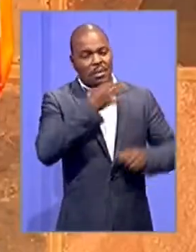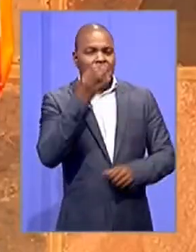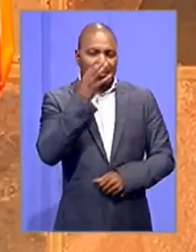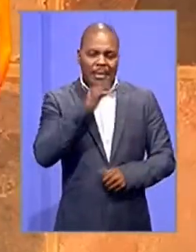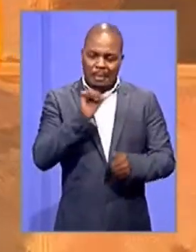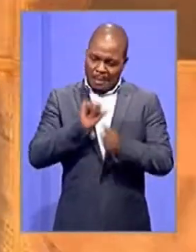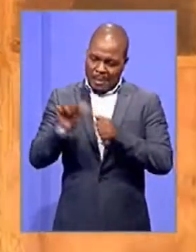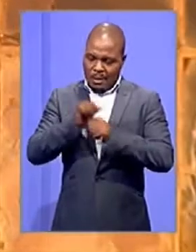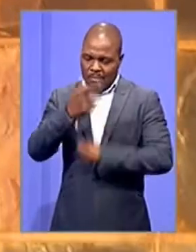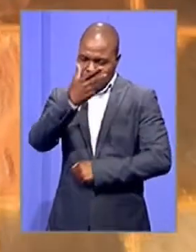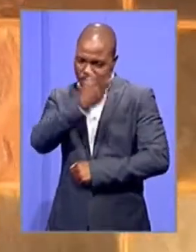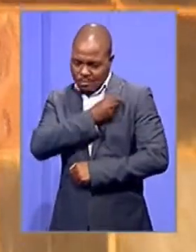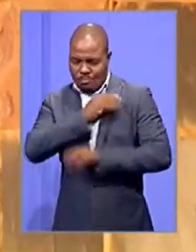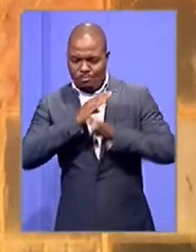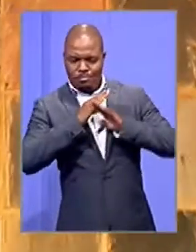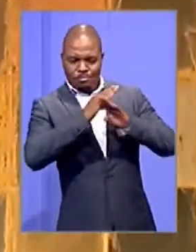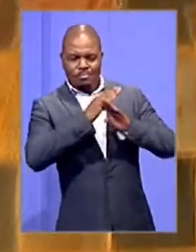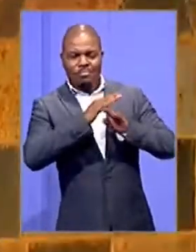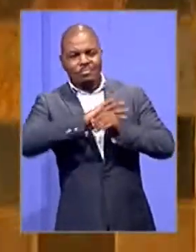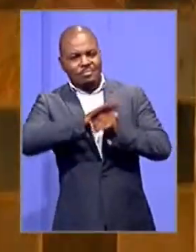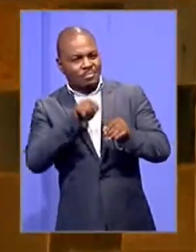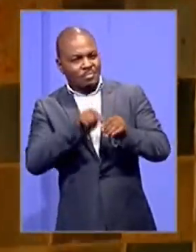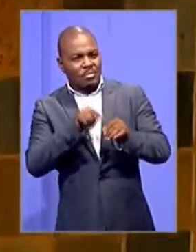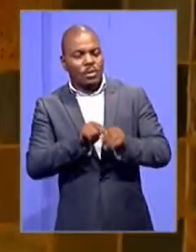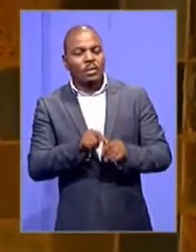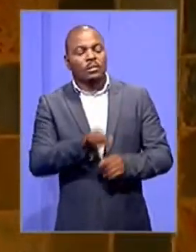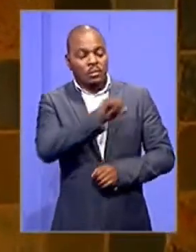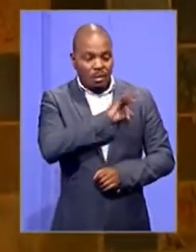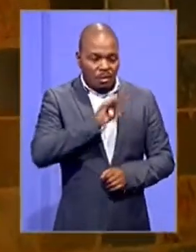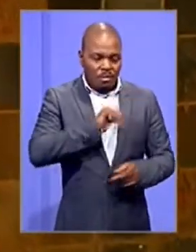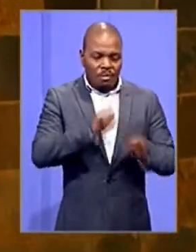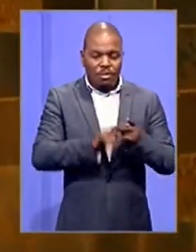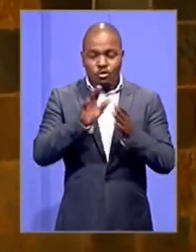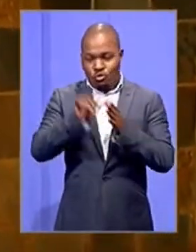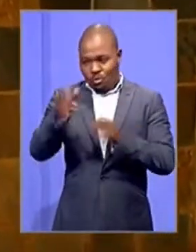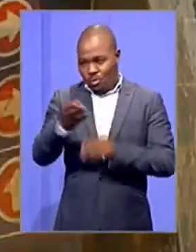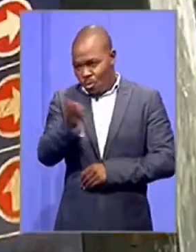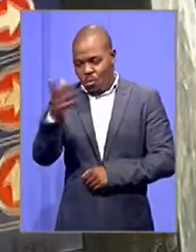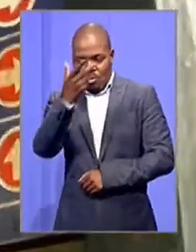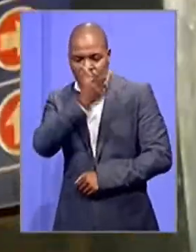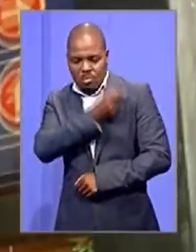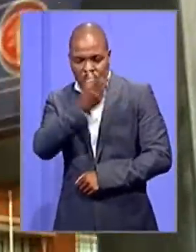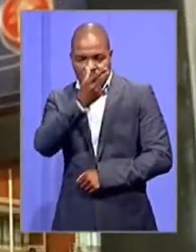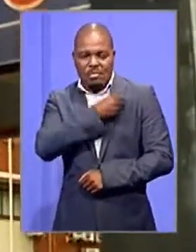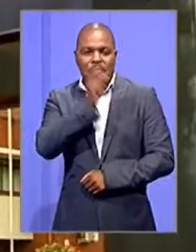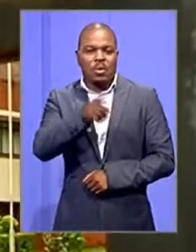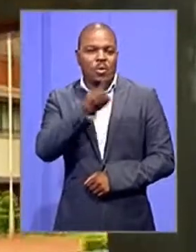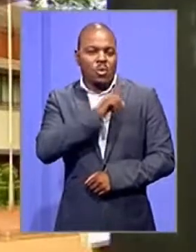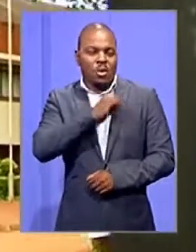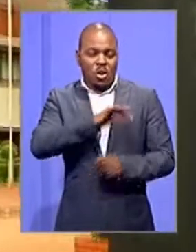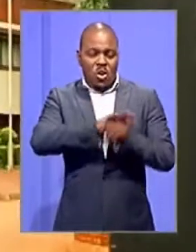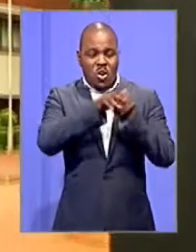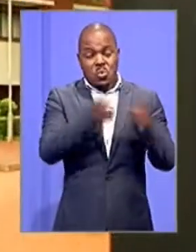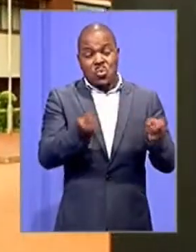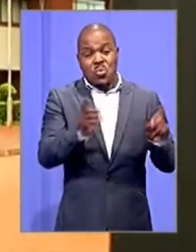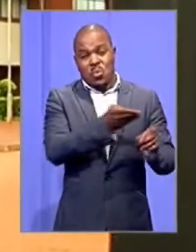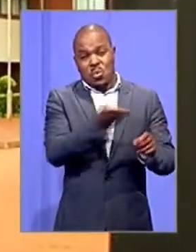malwetse iphala kalafo baithuti le bašomi ba tshwanetse go tlhabela moento kgathanong le leuba leo le tsukinya wa mosela la